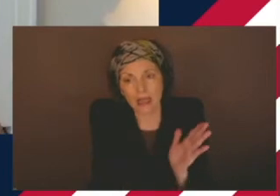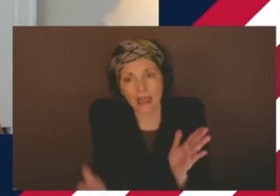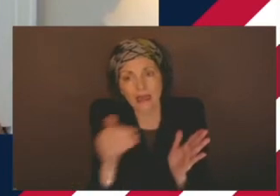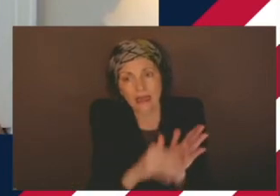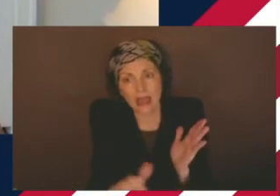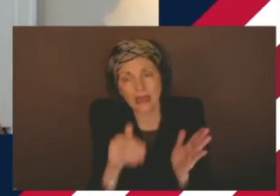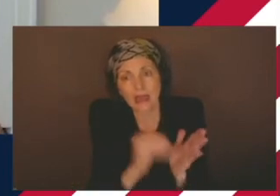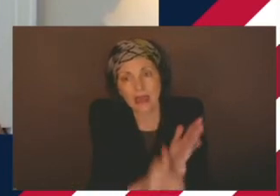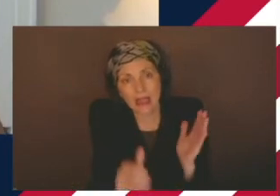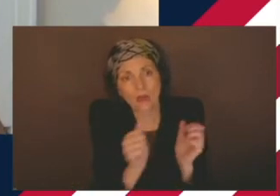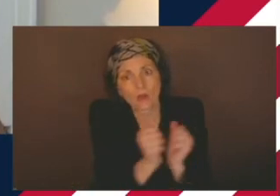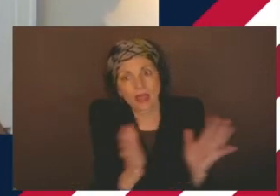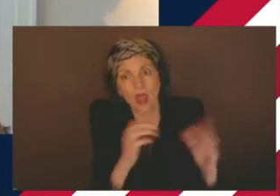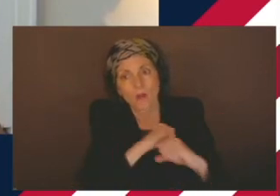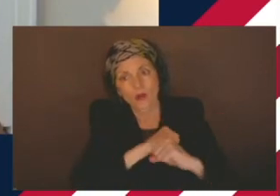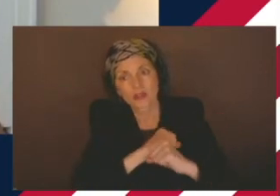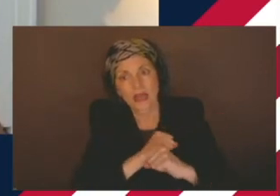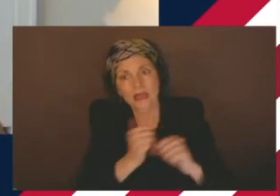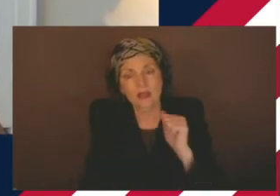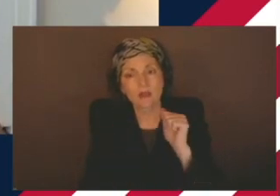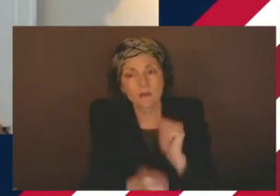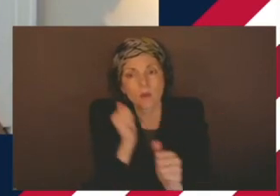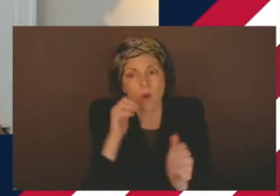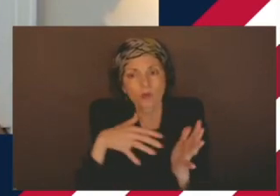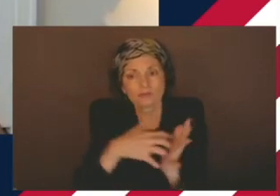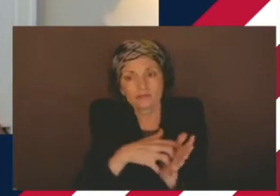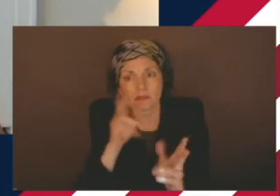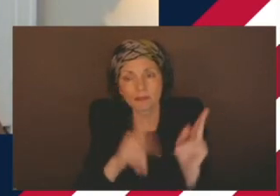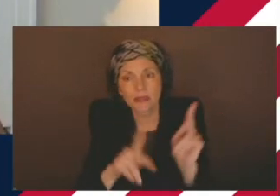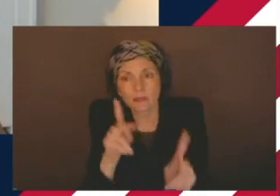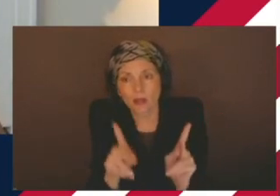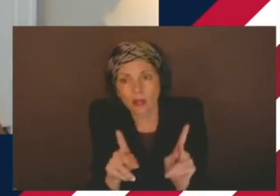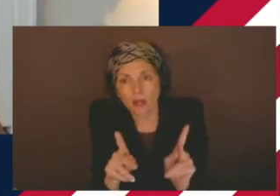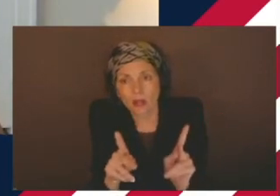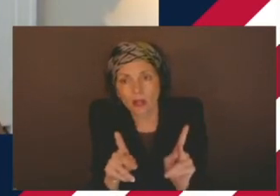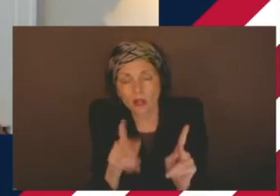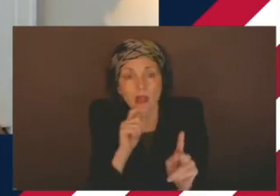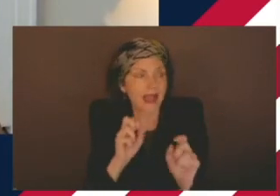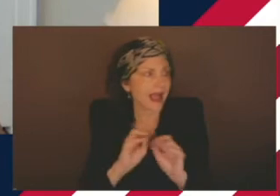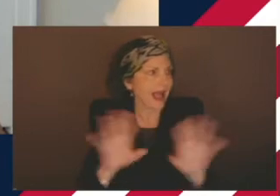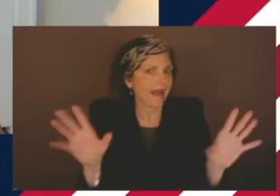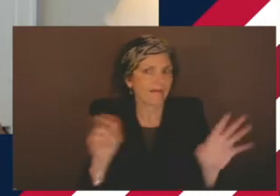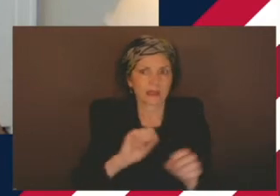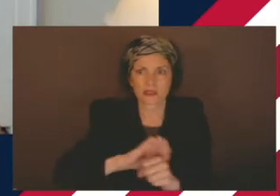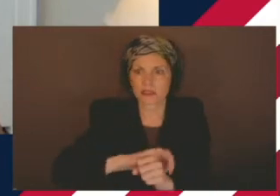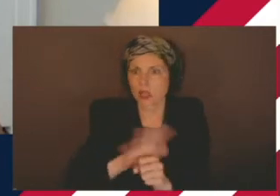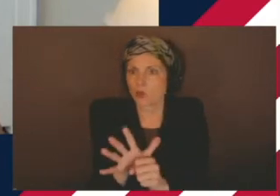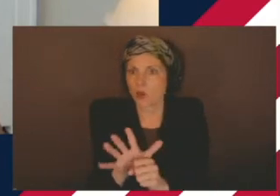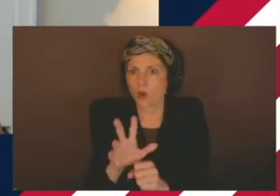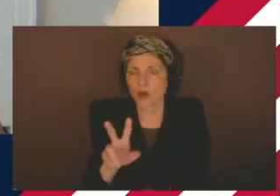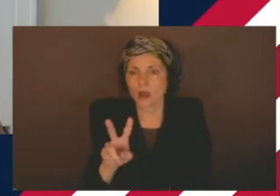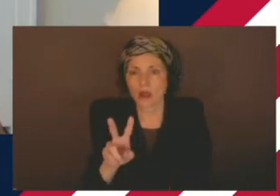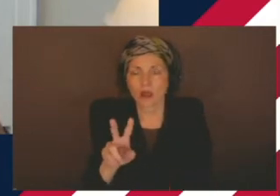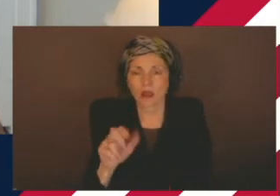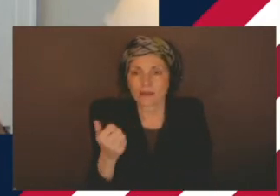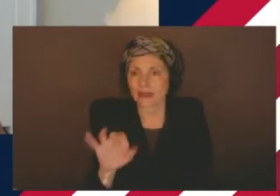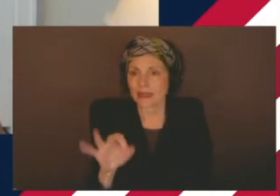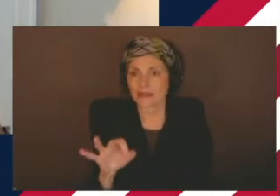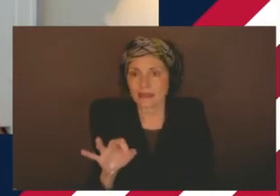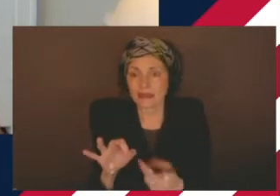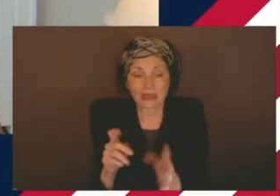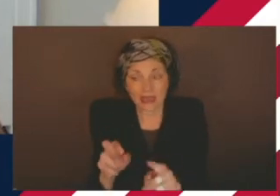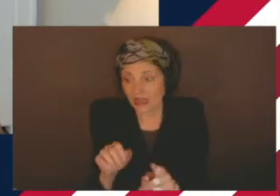most vulnerable. In the time of coronavirus, it's become clear that when a healthcare system does not work for some of us, it fails us